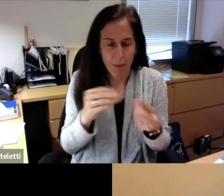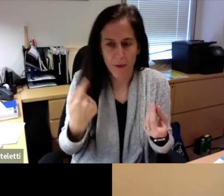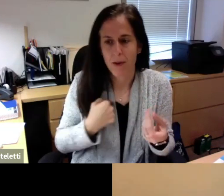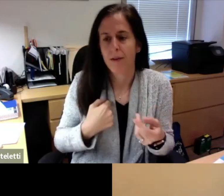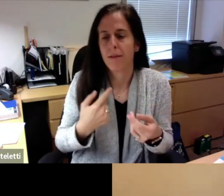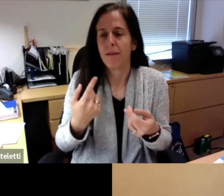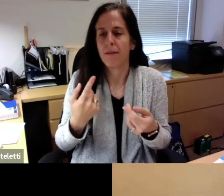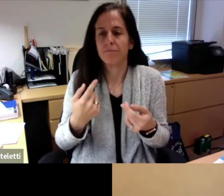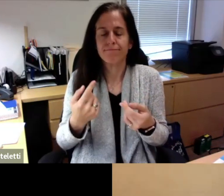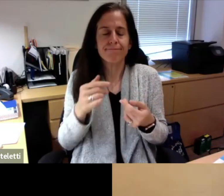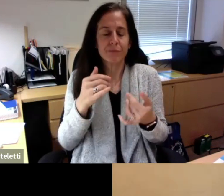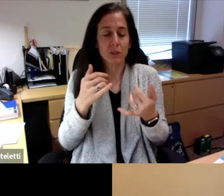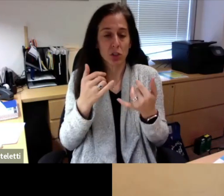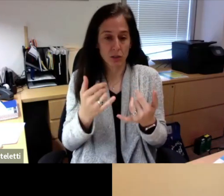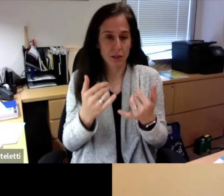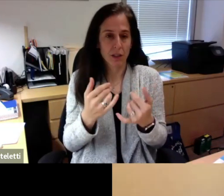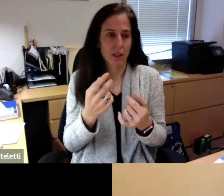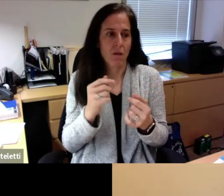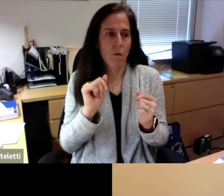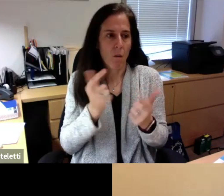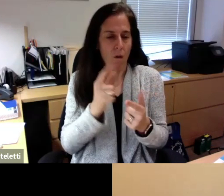comment, I